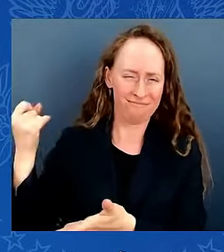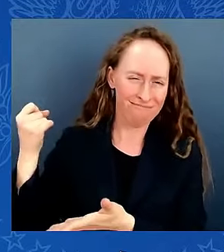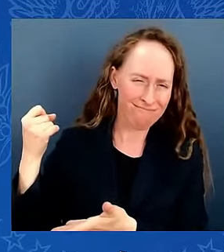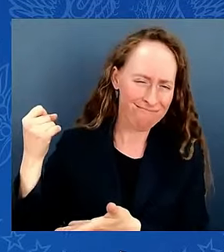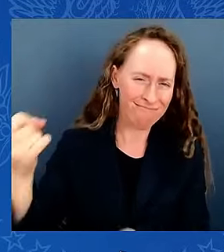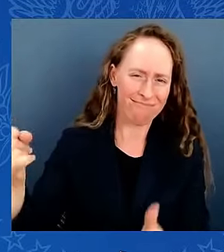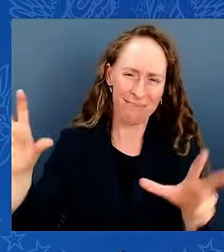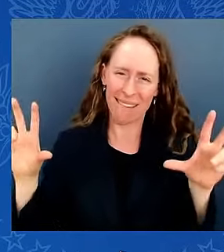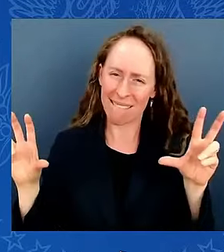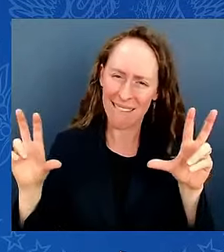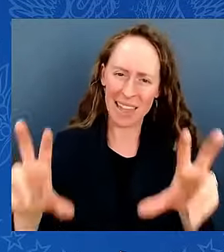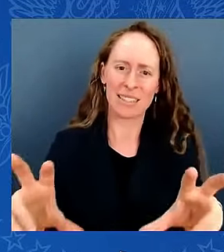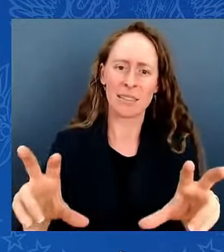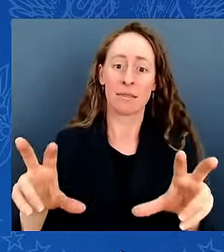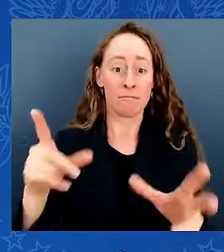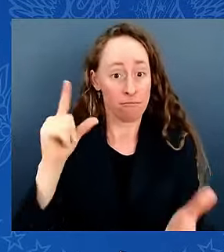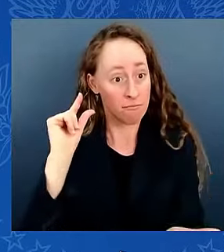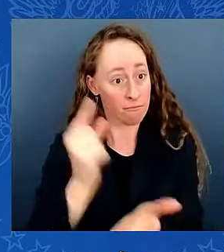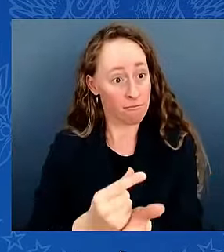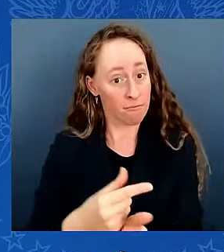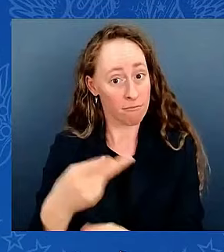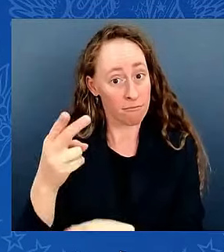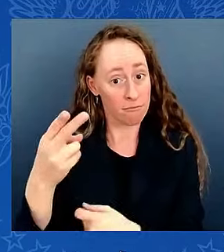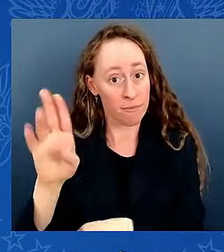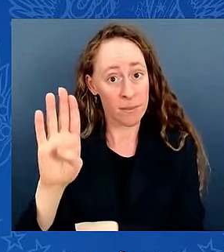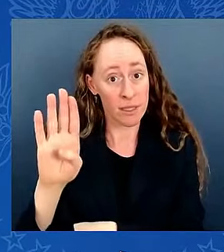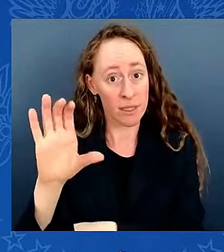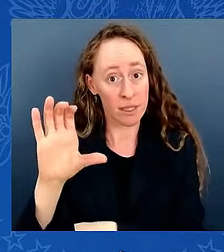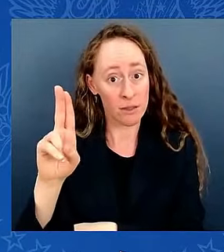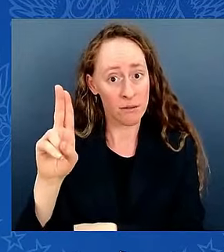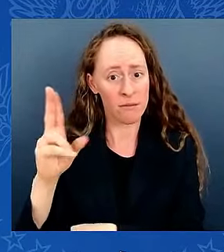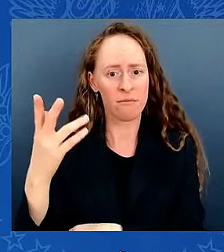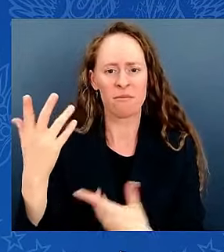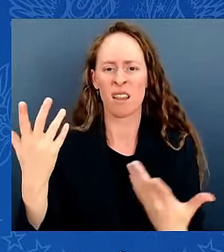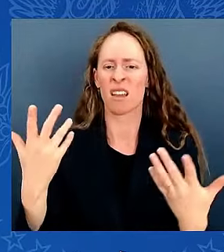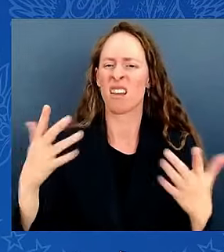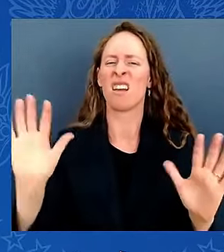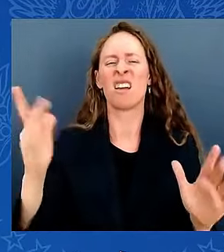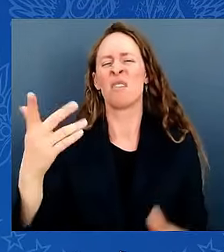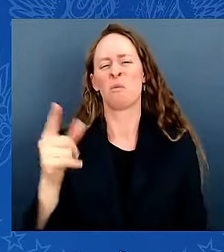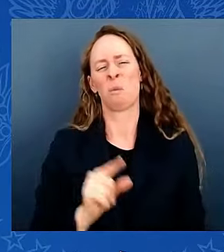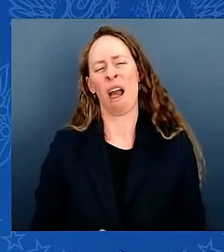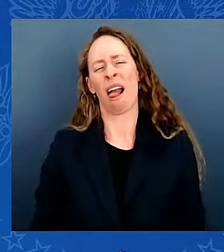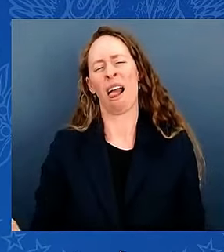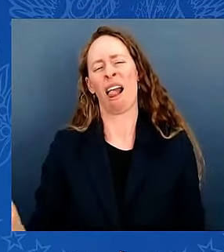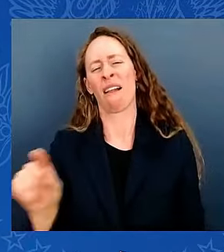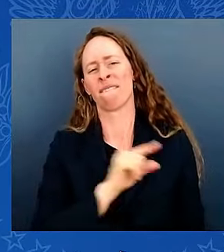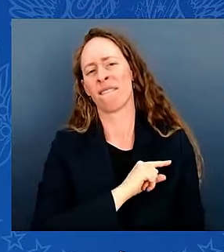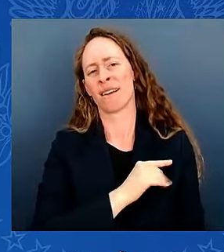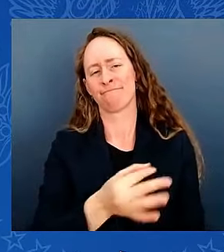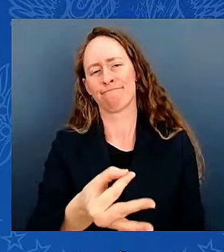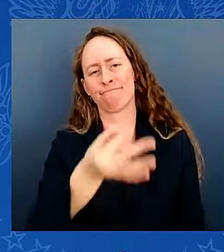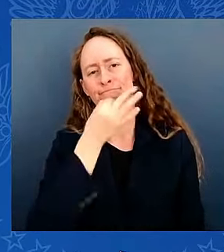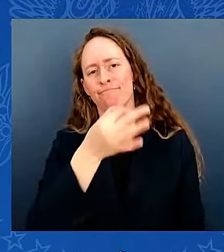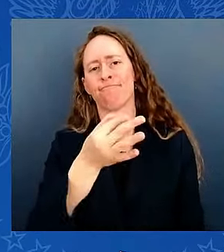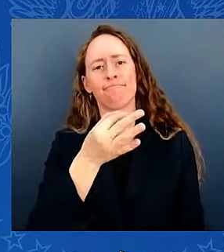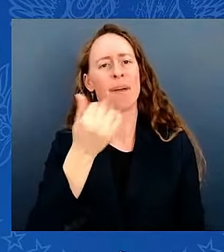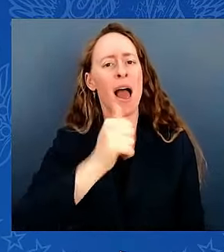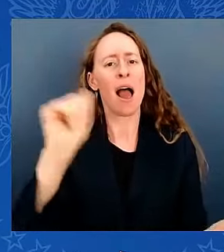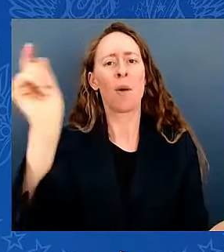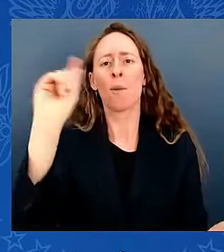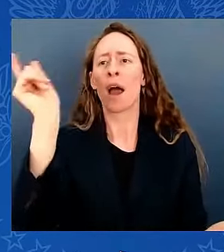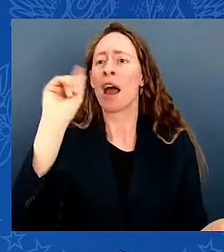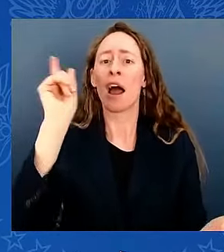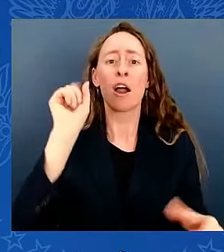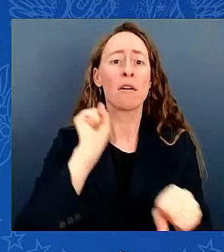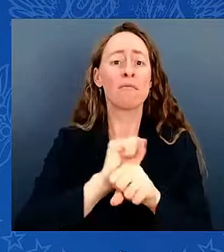be done in America, but you don't have the endowments. They don't have the laboratories. They don't have all the things. Now they do. More than